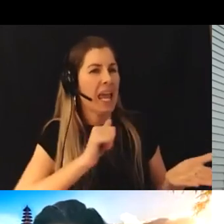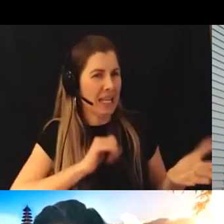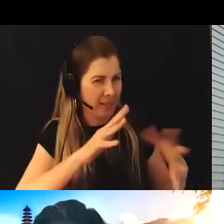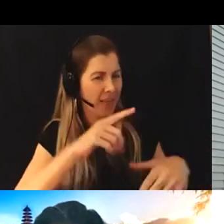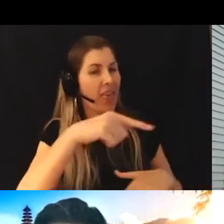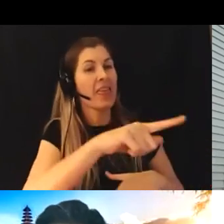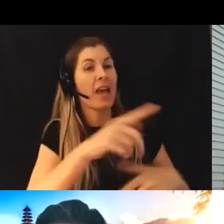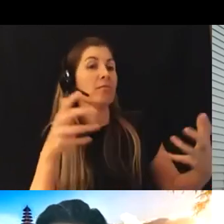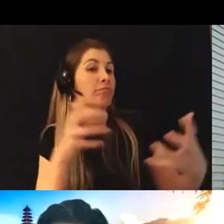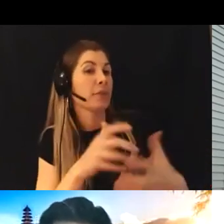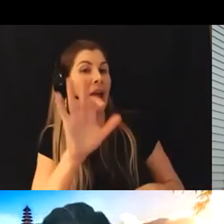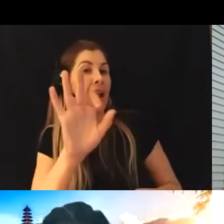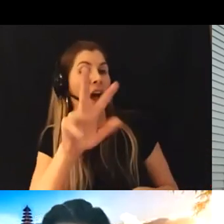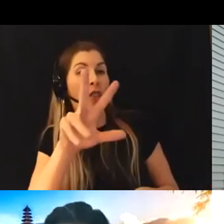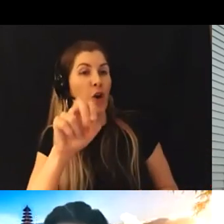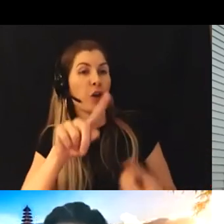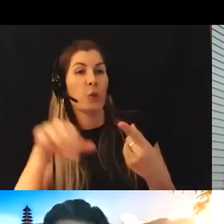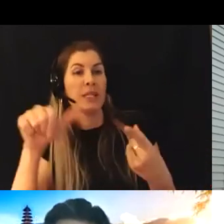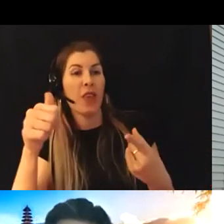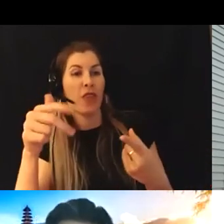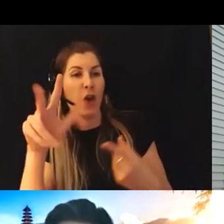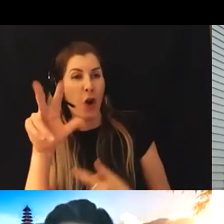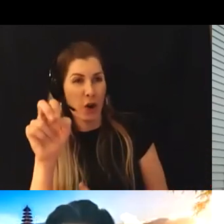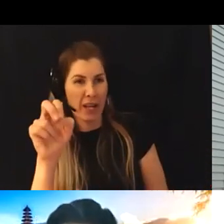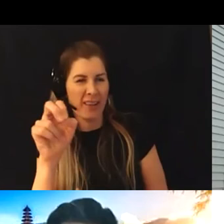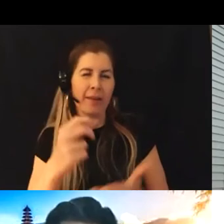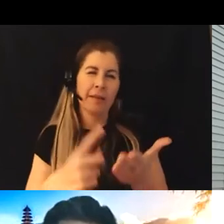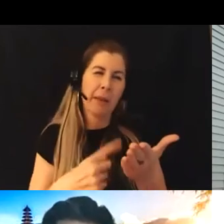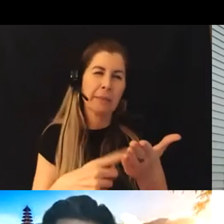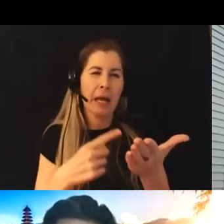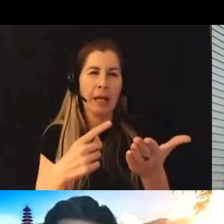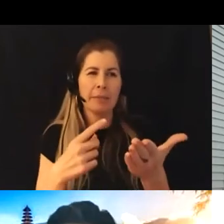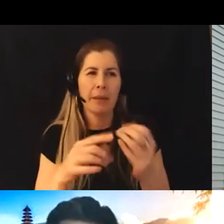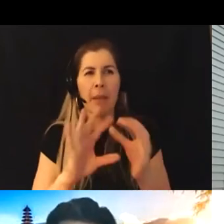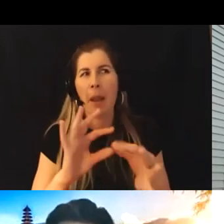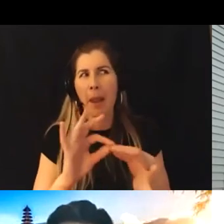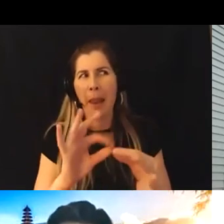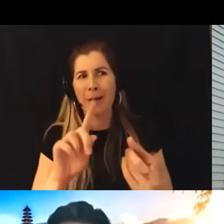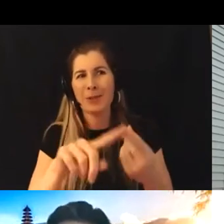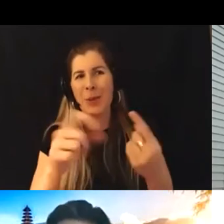together 9:30 to 10:30. Sometimes we run until 11.